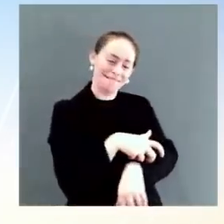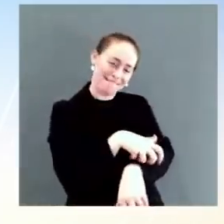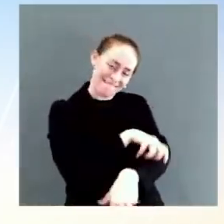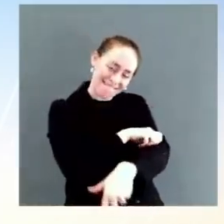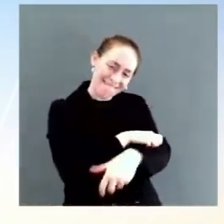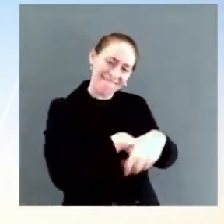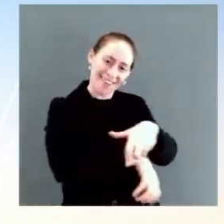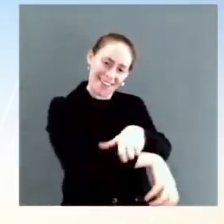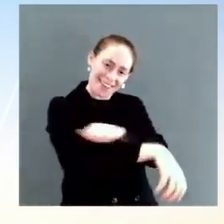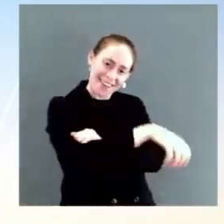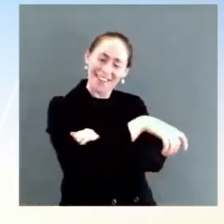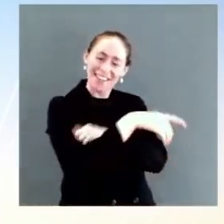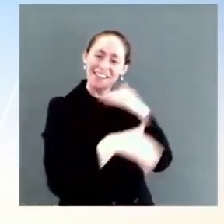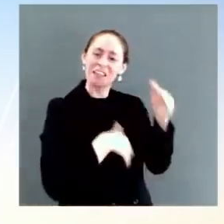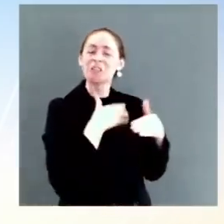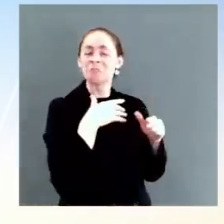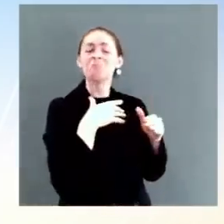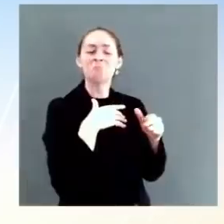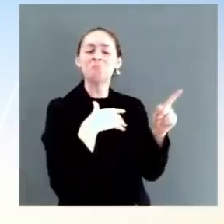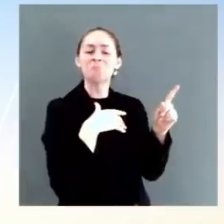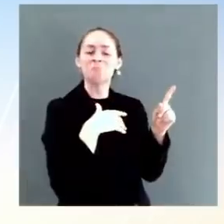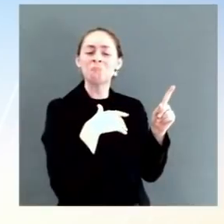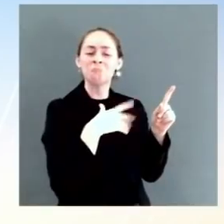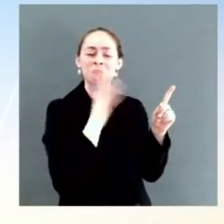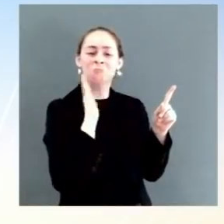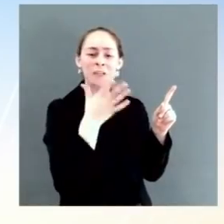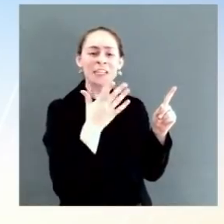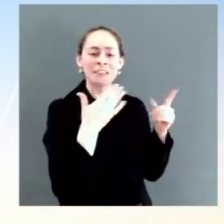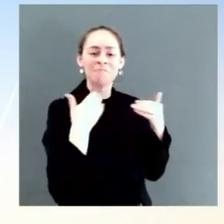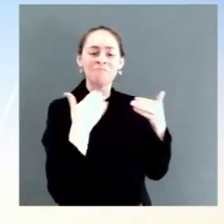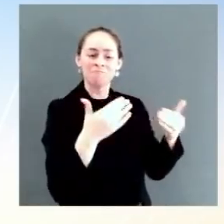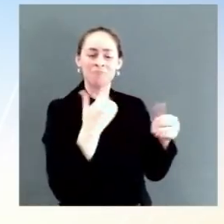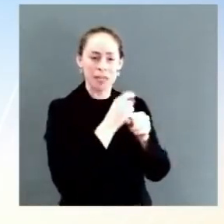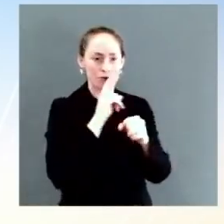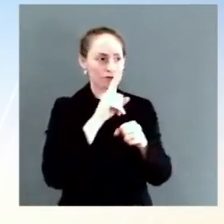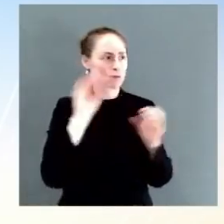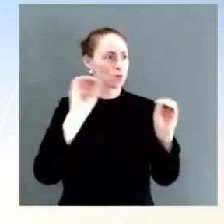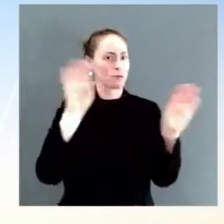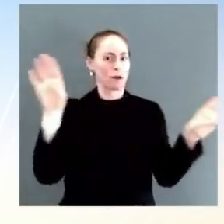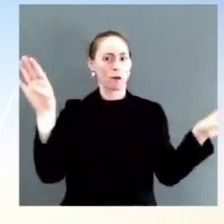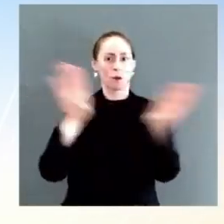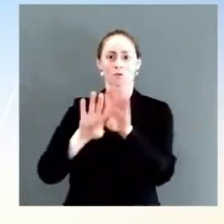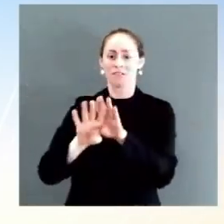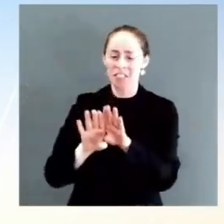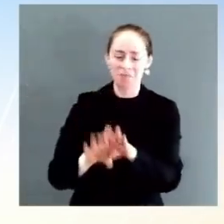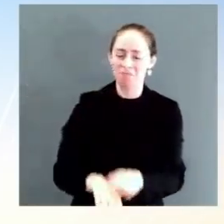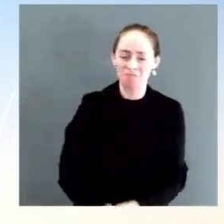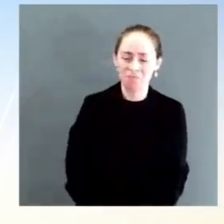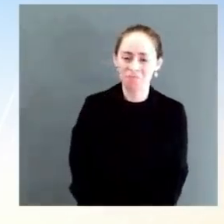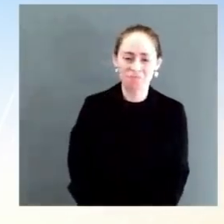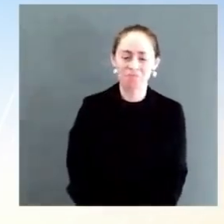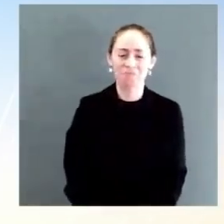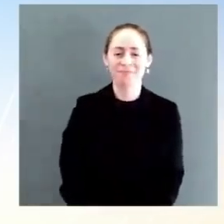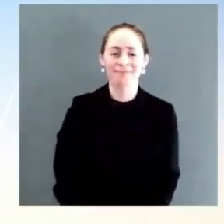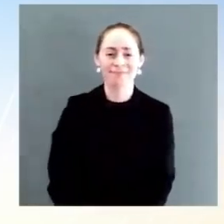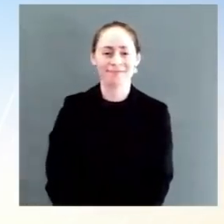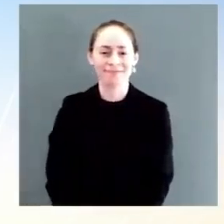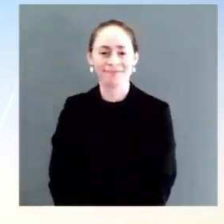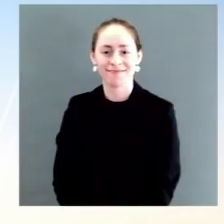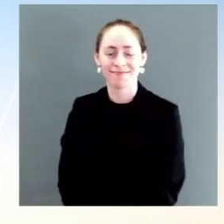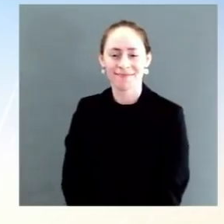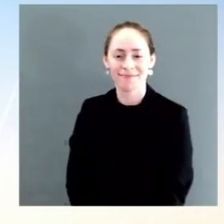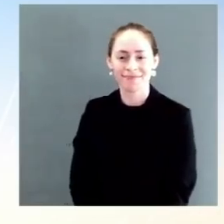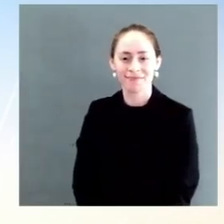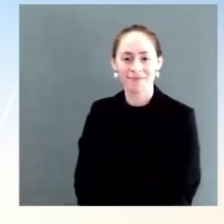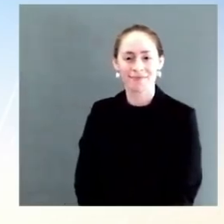more. Has the president reached out yet to the families of the students that were killed in yesterday's school shooting? I don't have any calls to read out at this point in